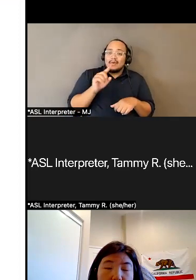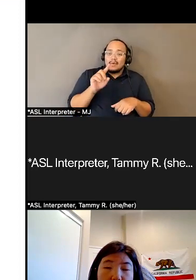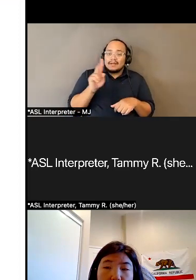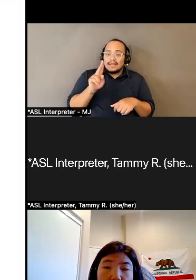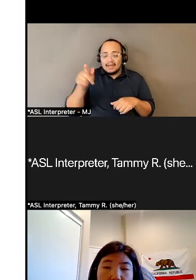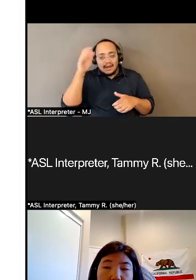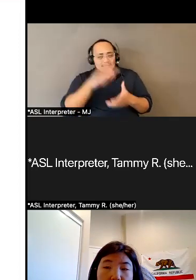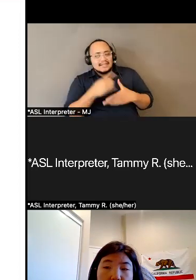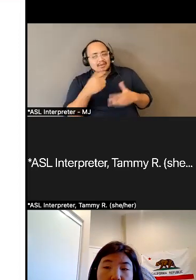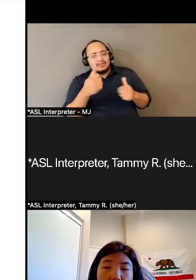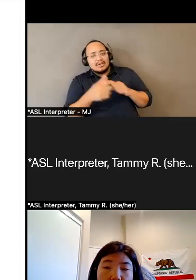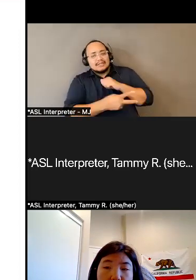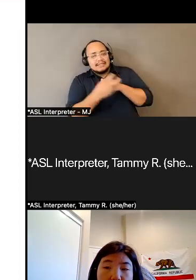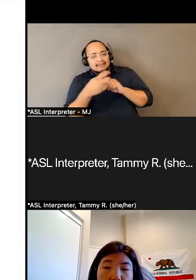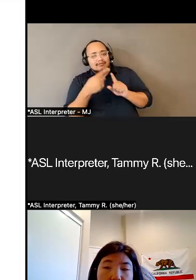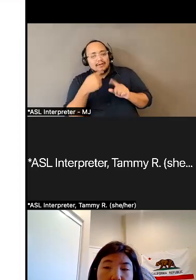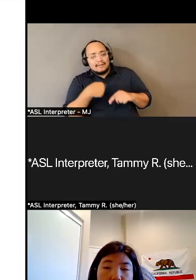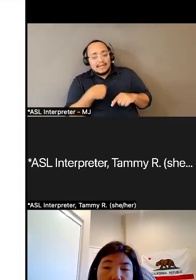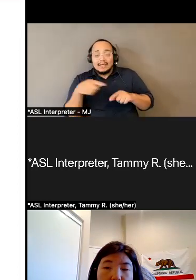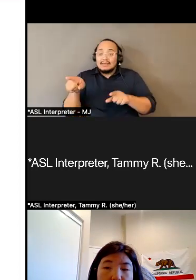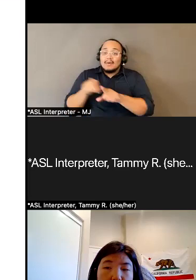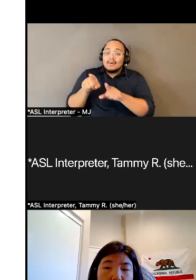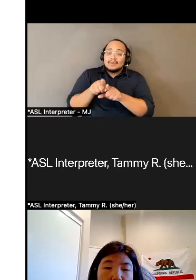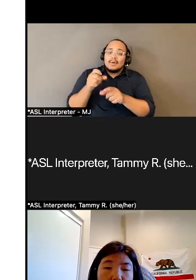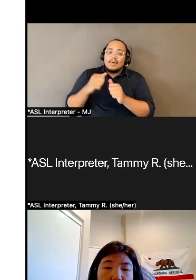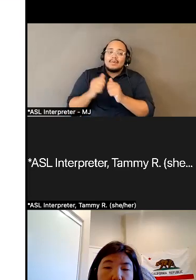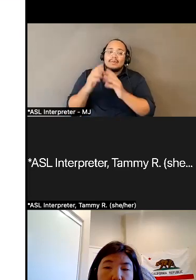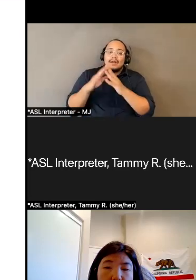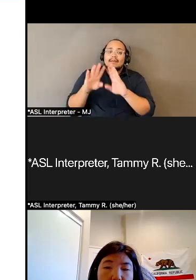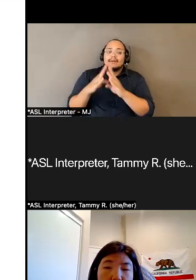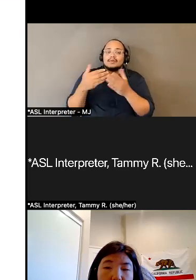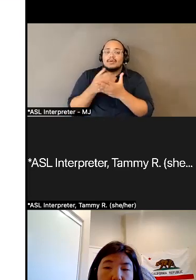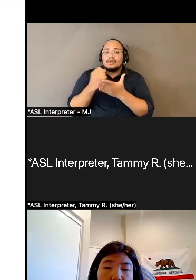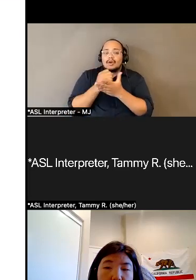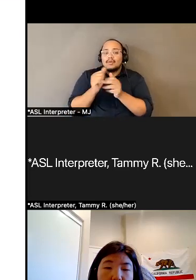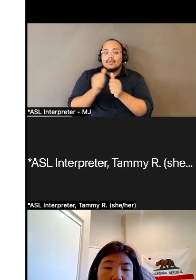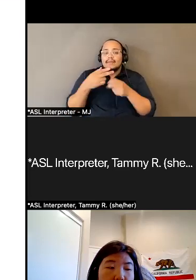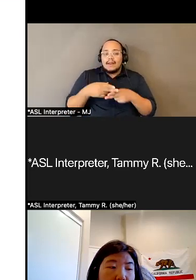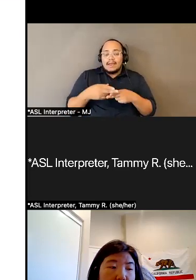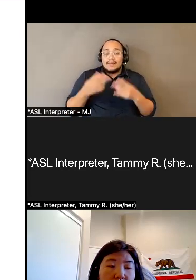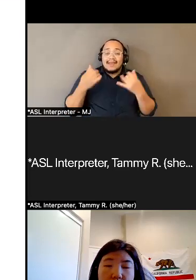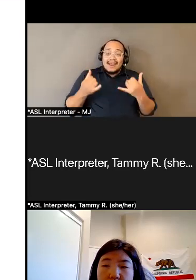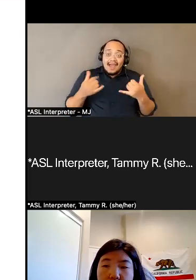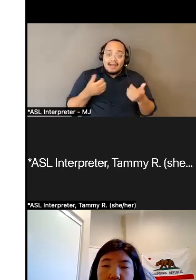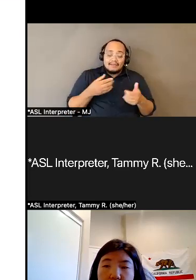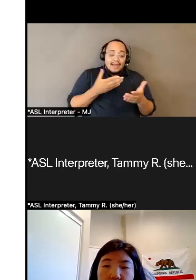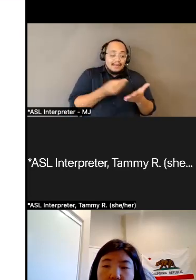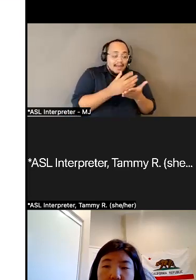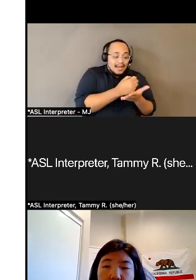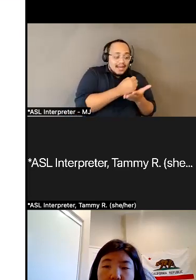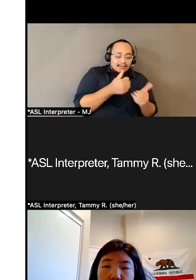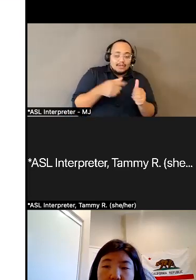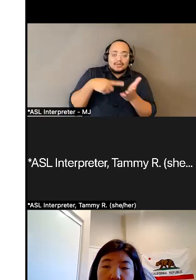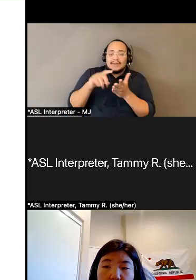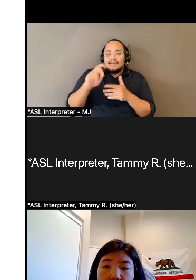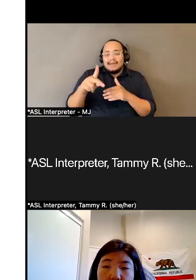a credit card in my name without my knowledge. I'm using most of my income now to try to pay back debt."